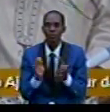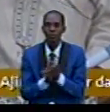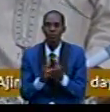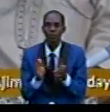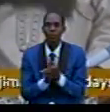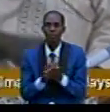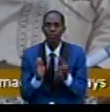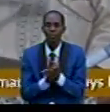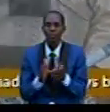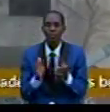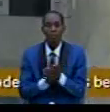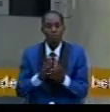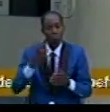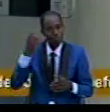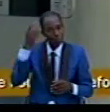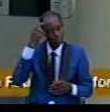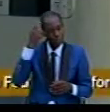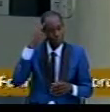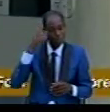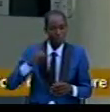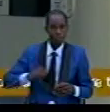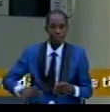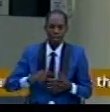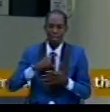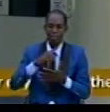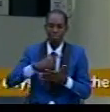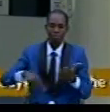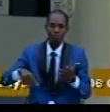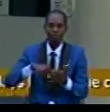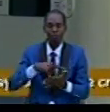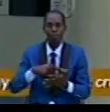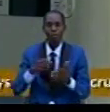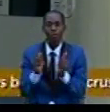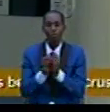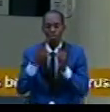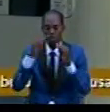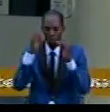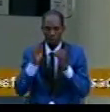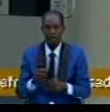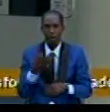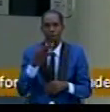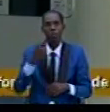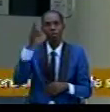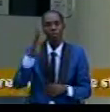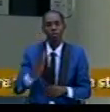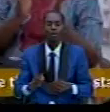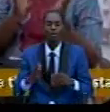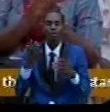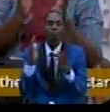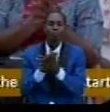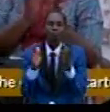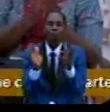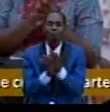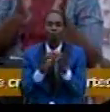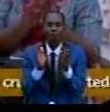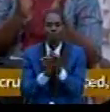Brain surgery canceled by the power of God. Put your hands together